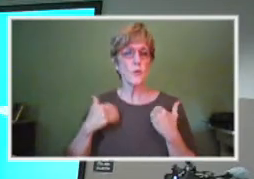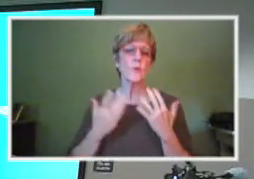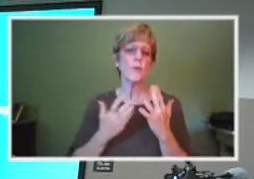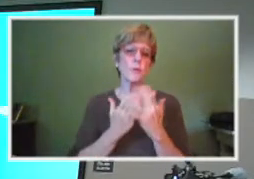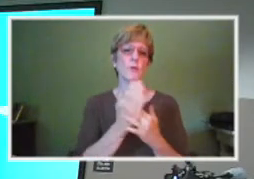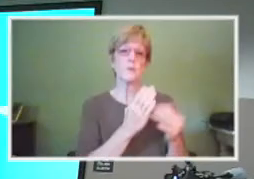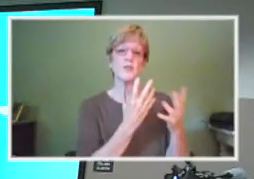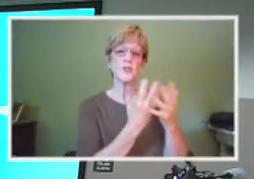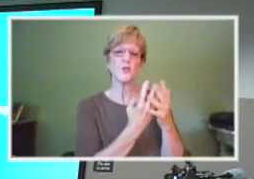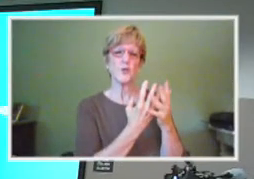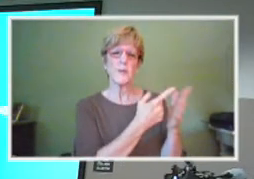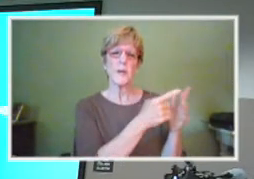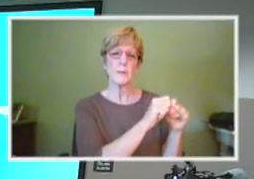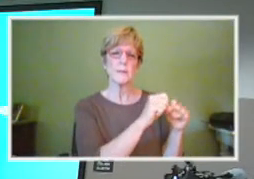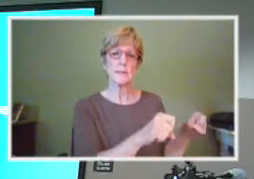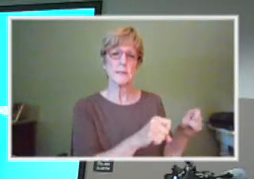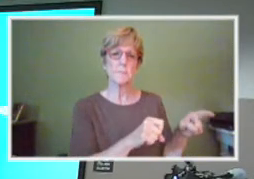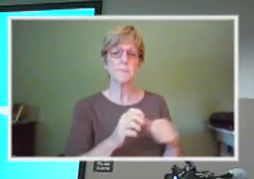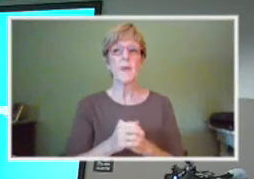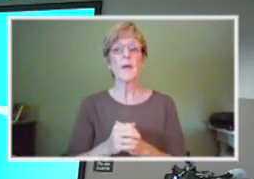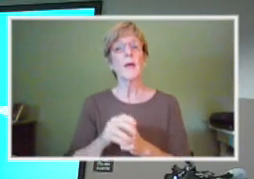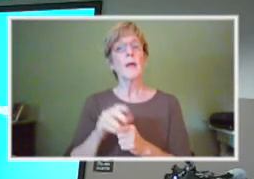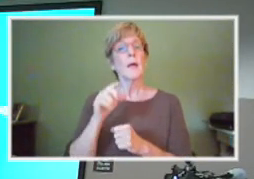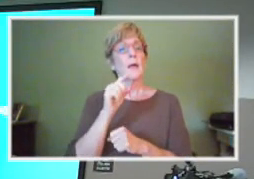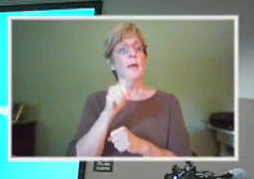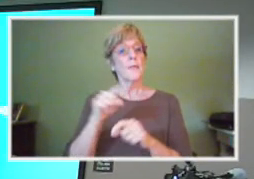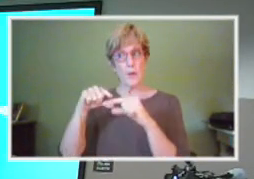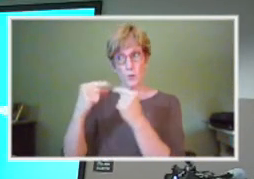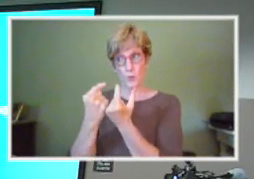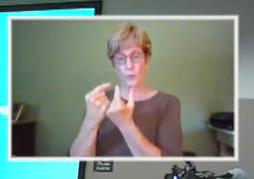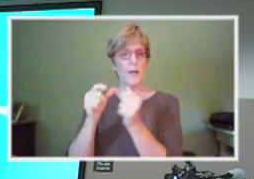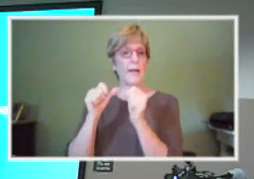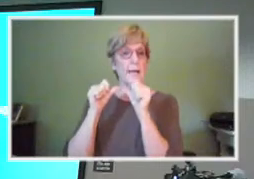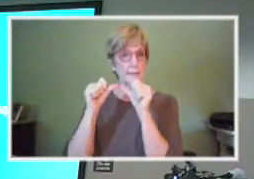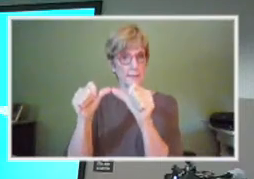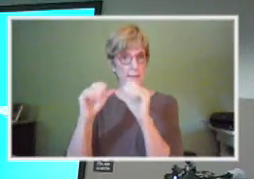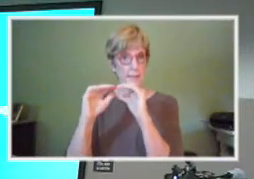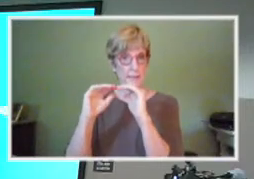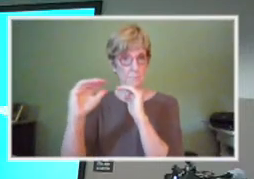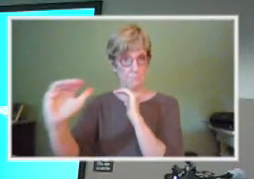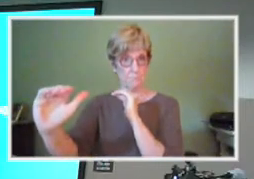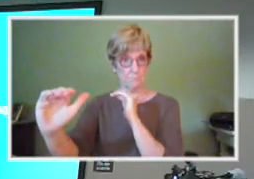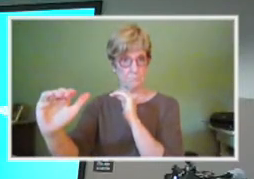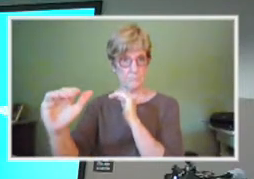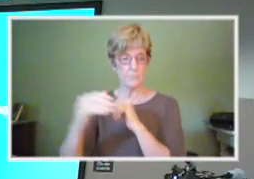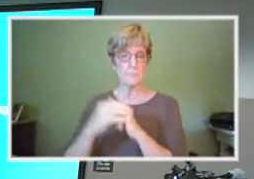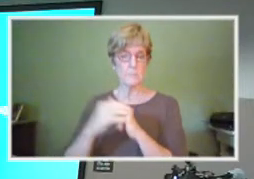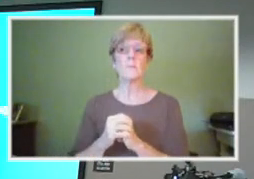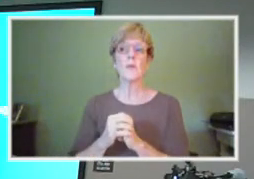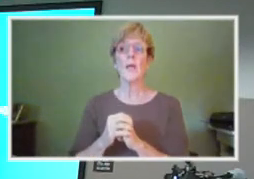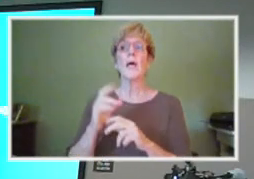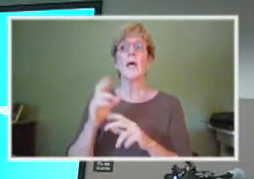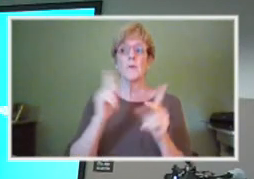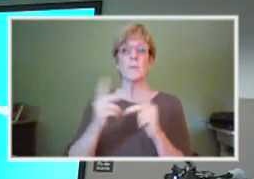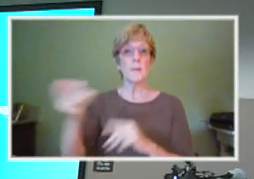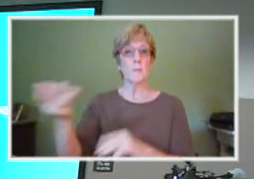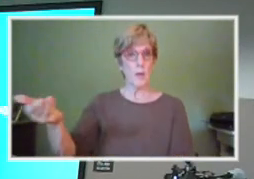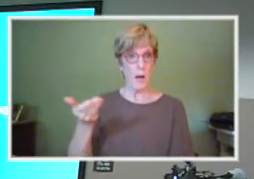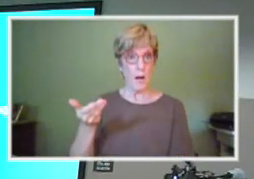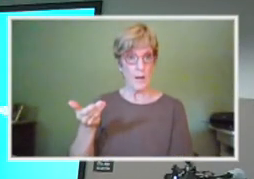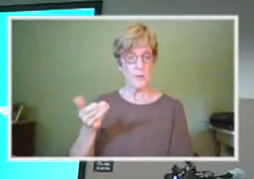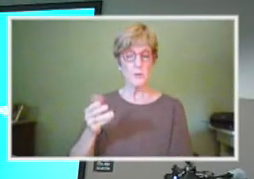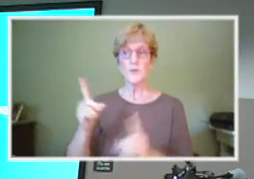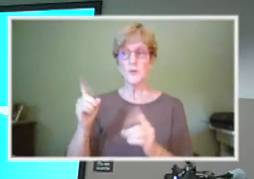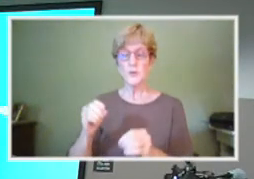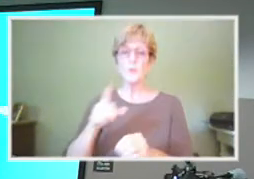system. That organization has remained stable throughout. The individuals that were hired to do the